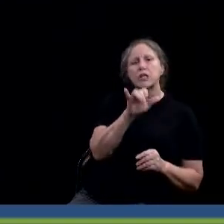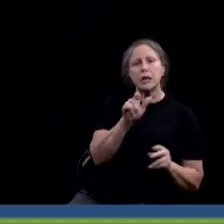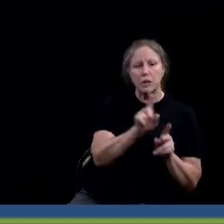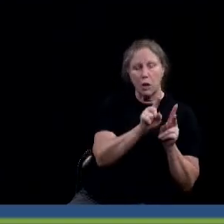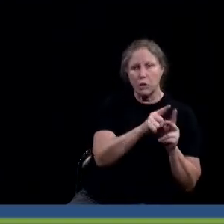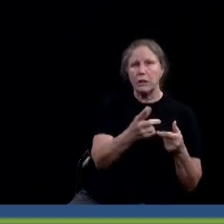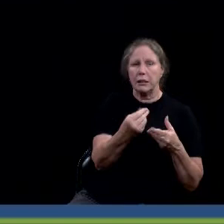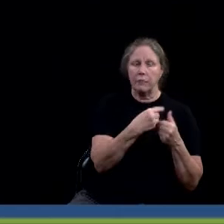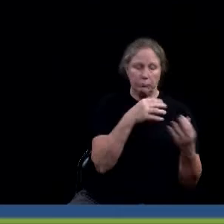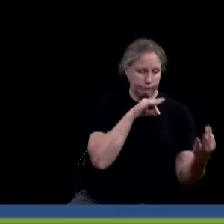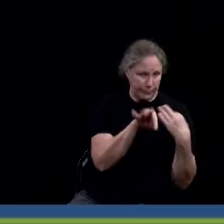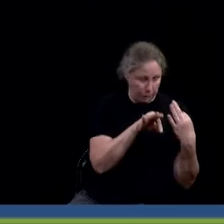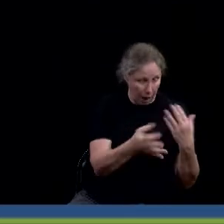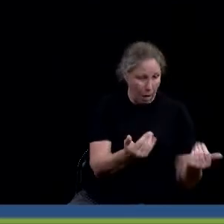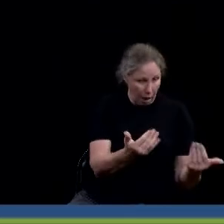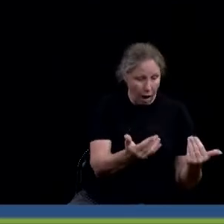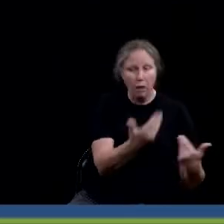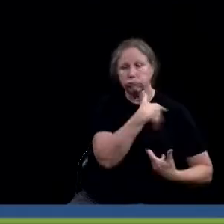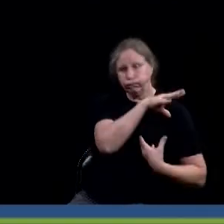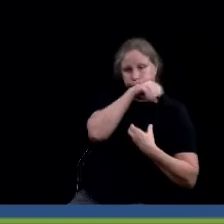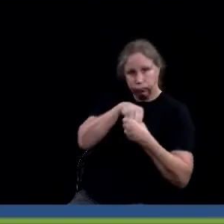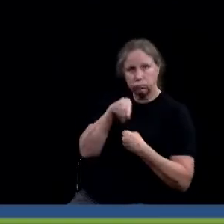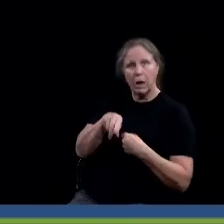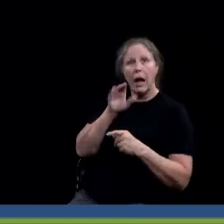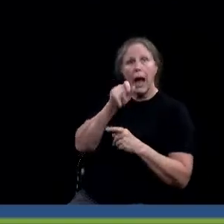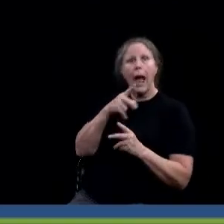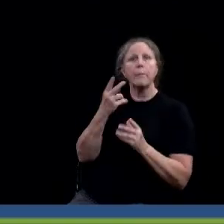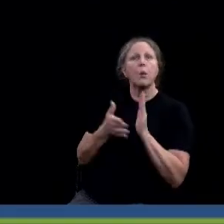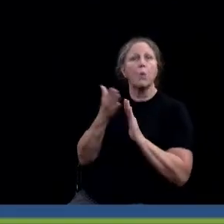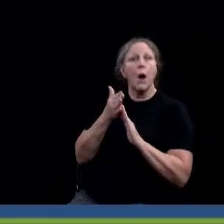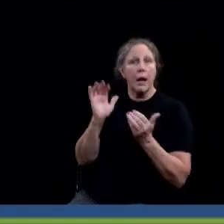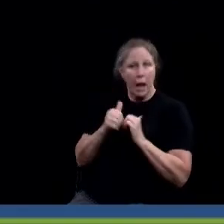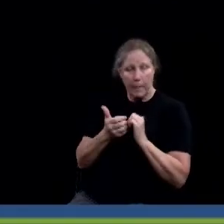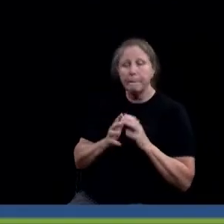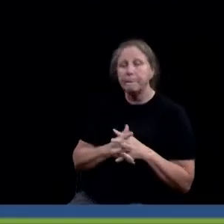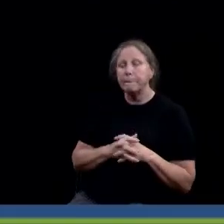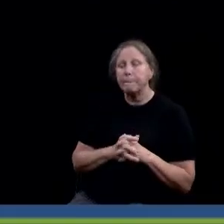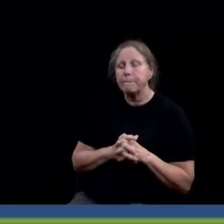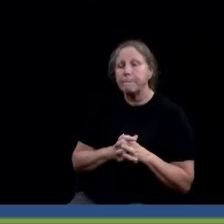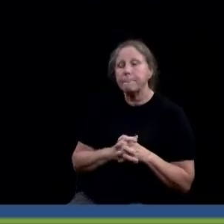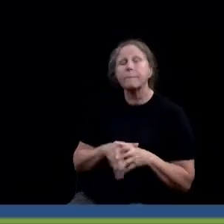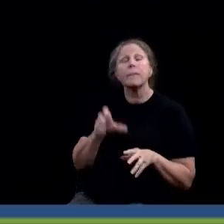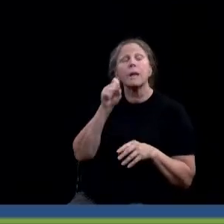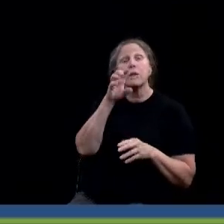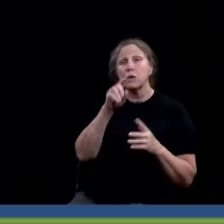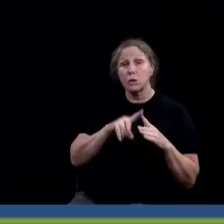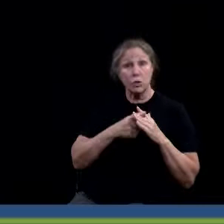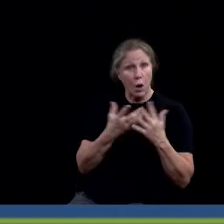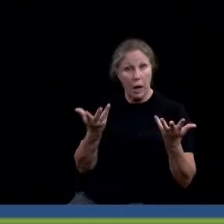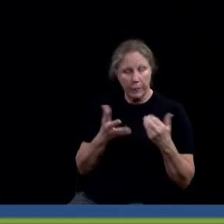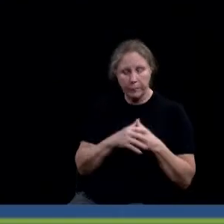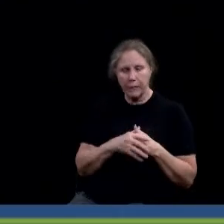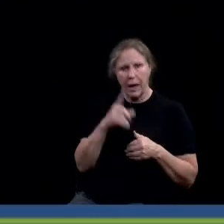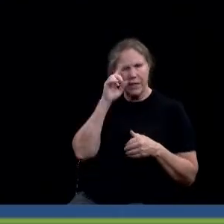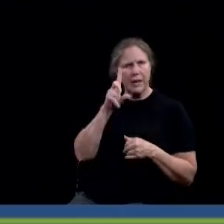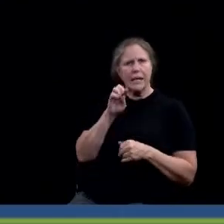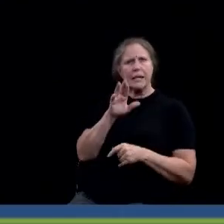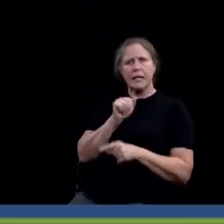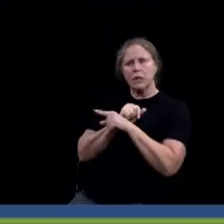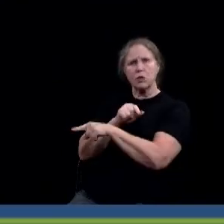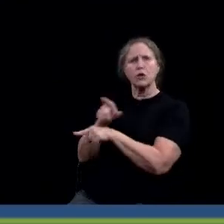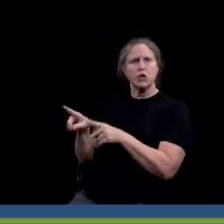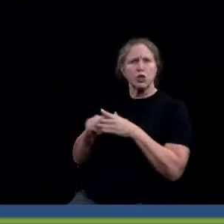wanted this application to perform. So how it got started, I think, was Deidre Emerson sparking the project, asking, can we